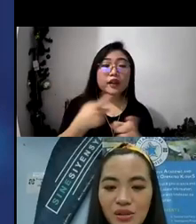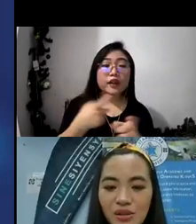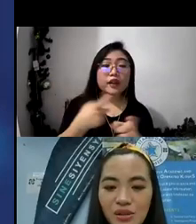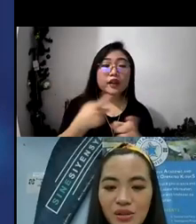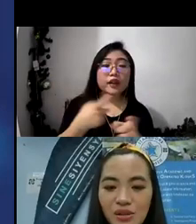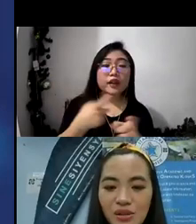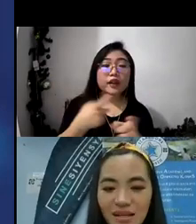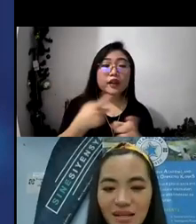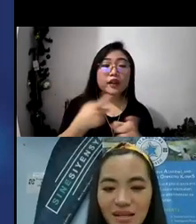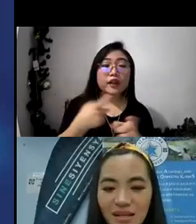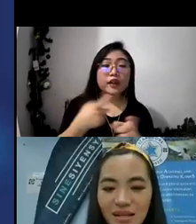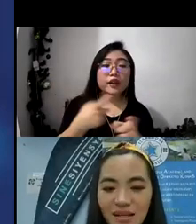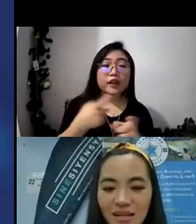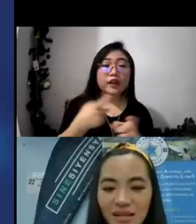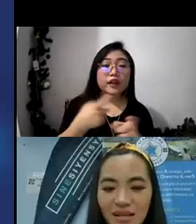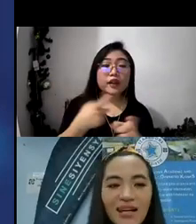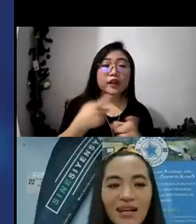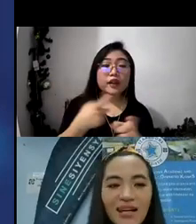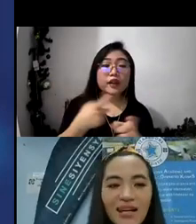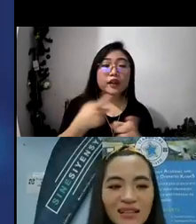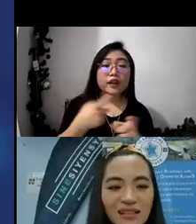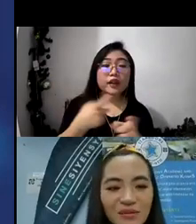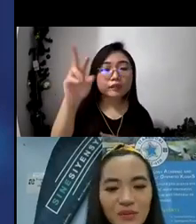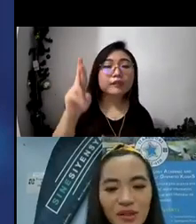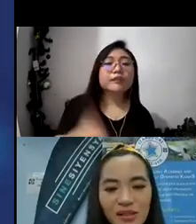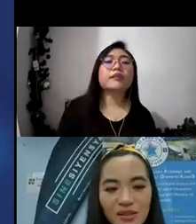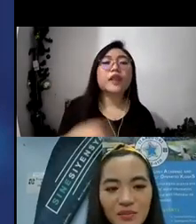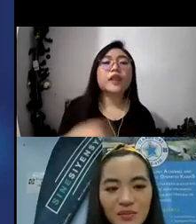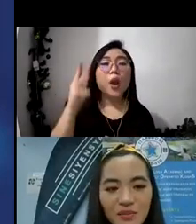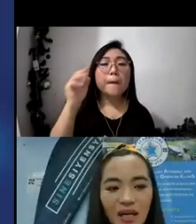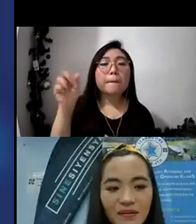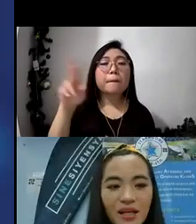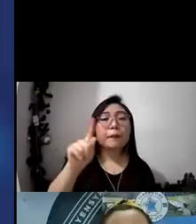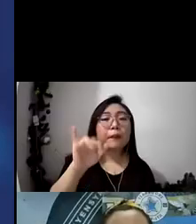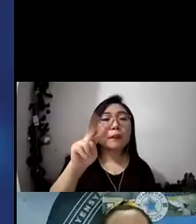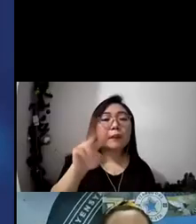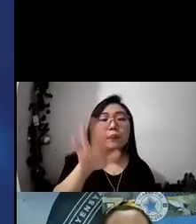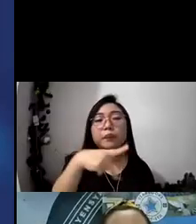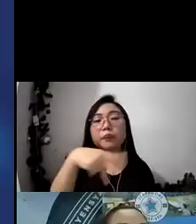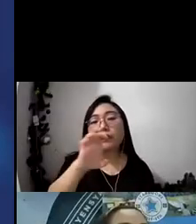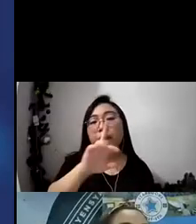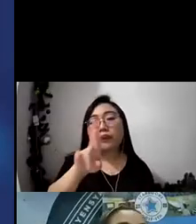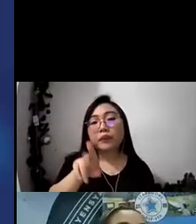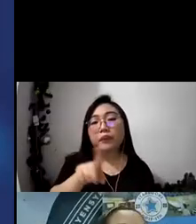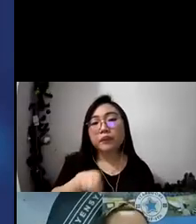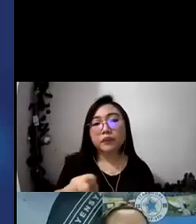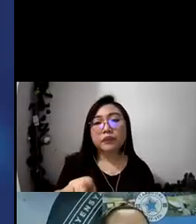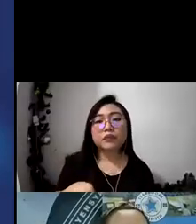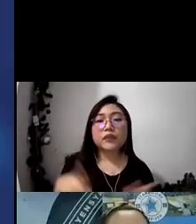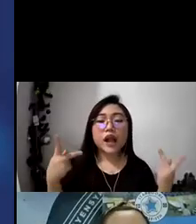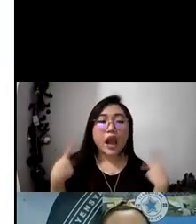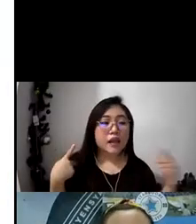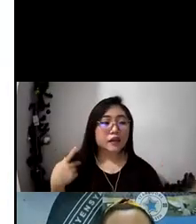V. Perez. Okay, and then we will also be having our National Science